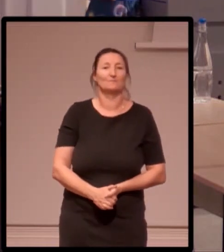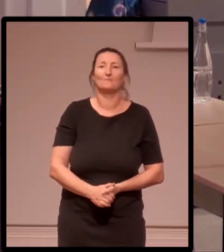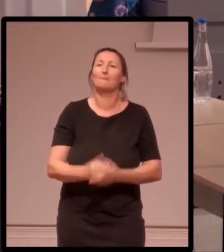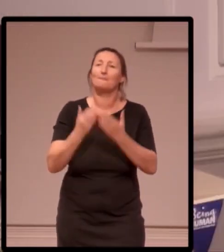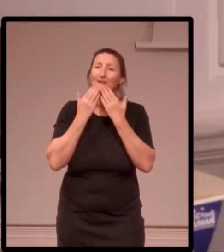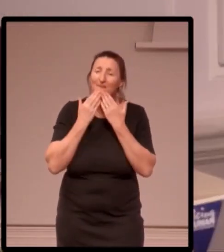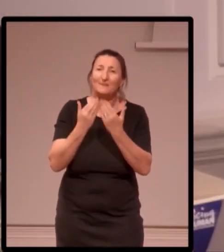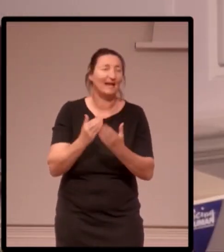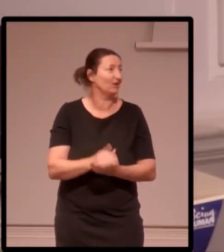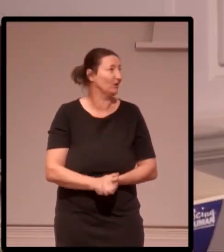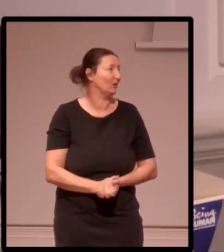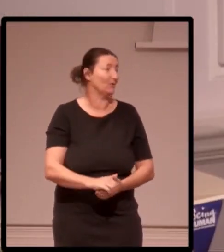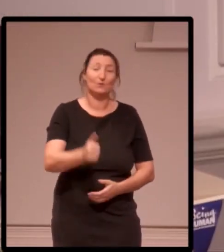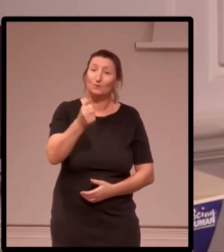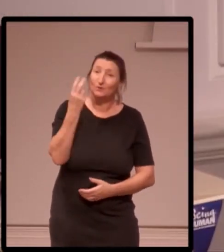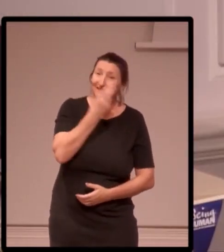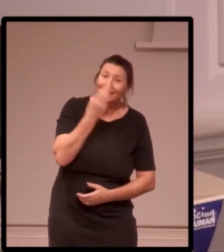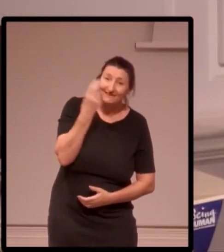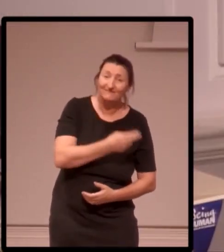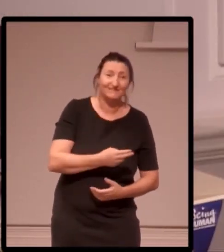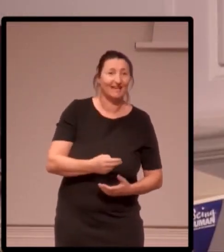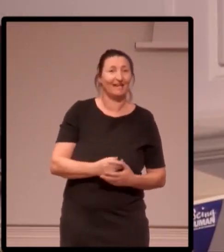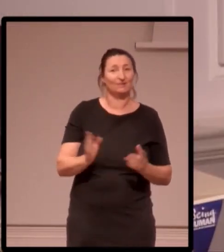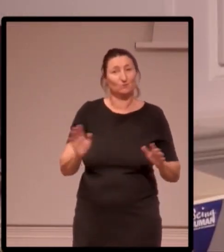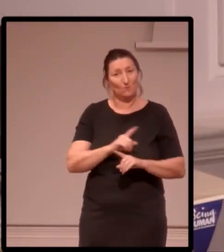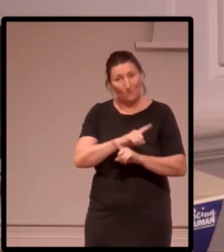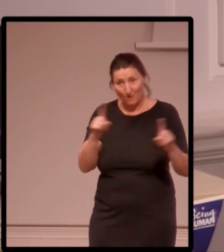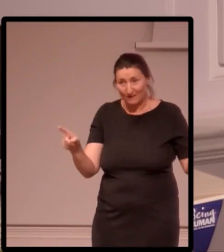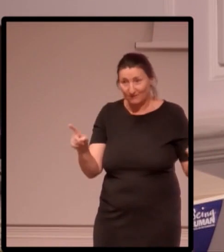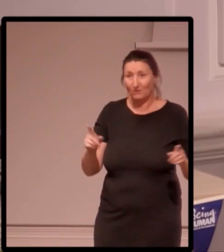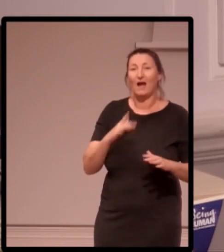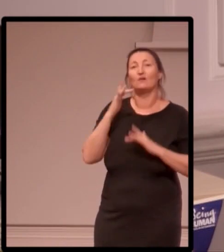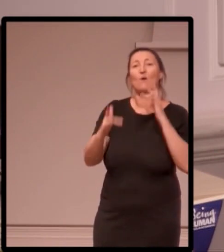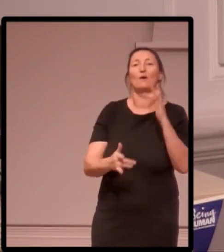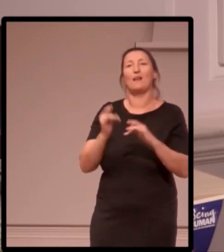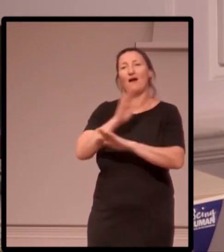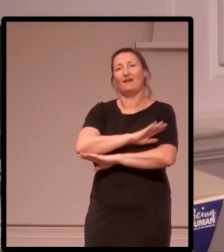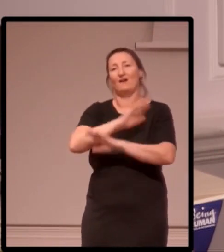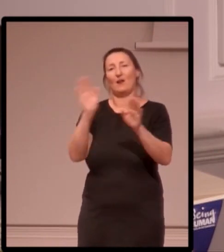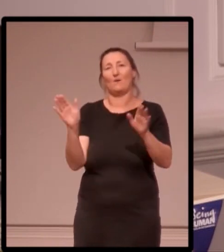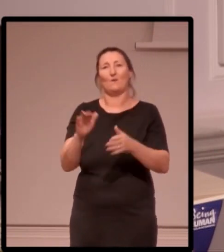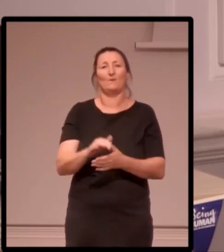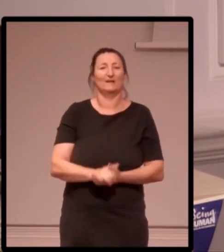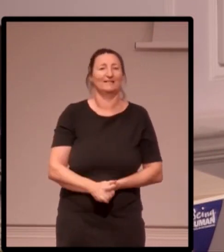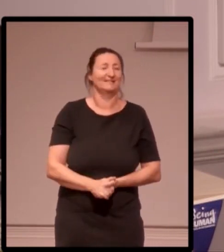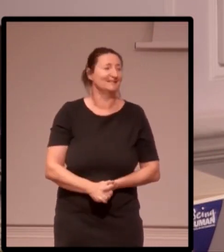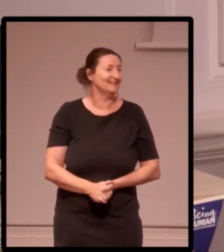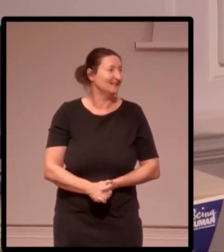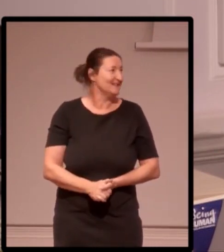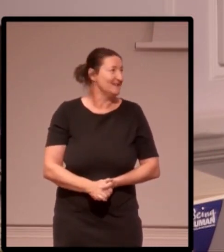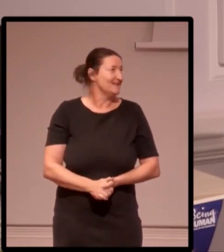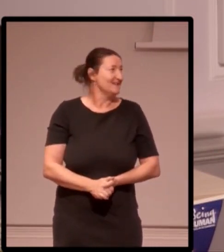Thank you very much, and good evening to everybody that's here in person and everybody who's listening, tuning in